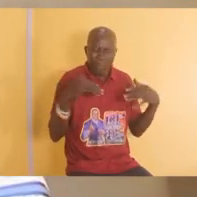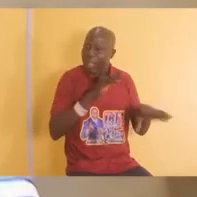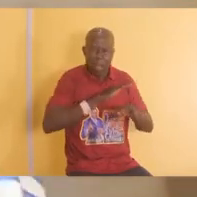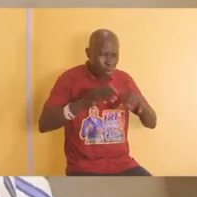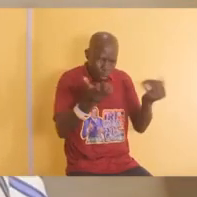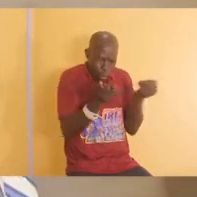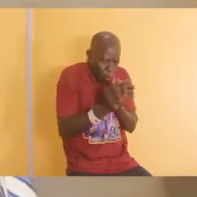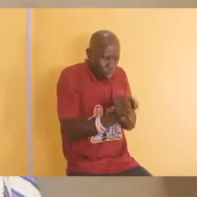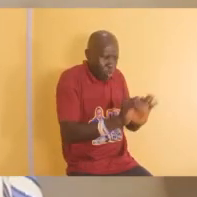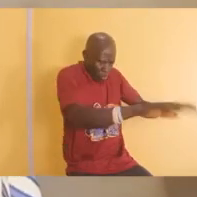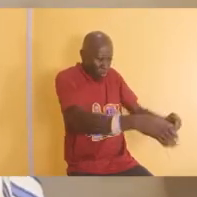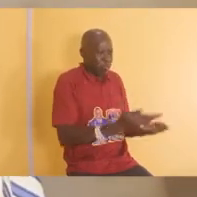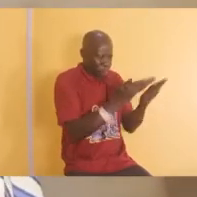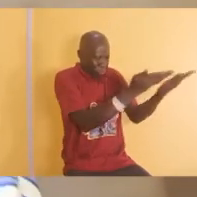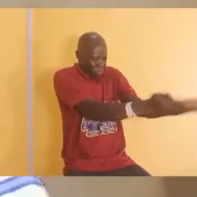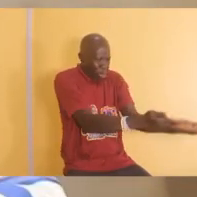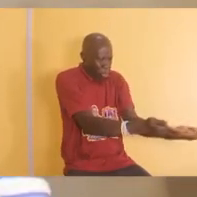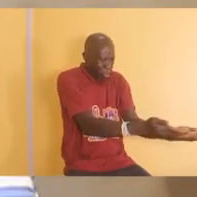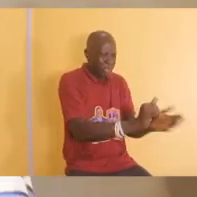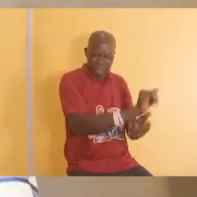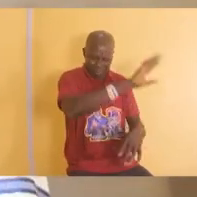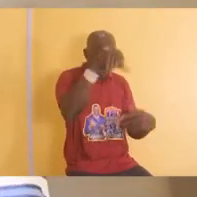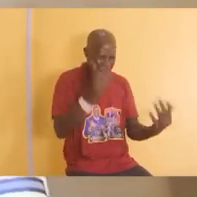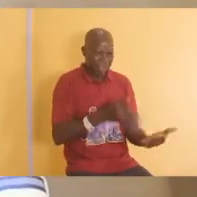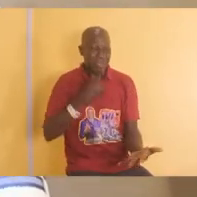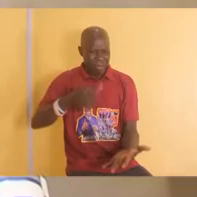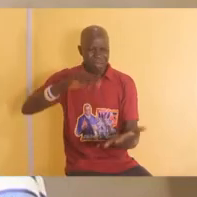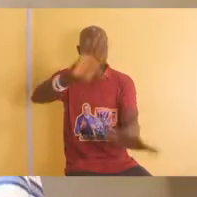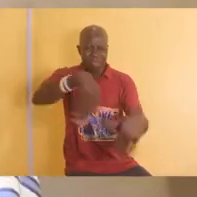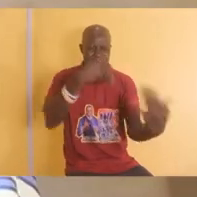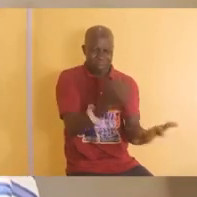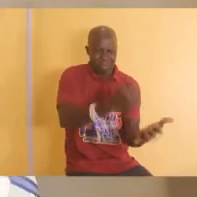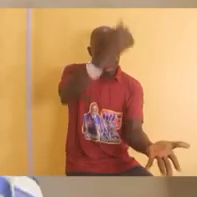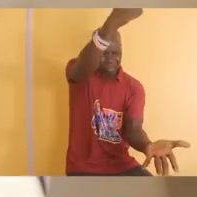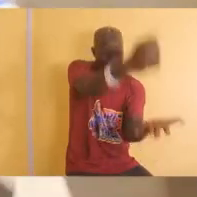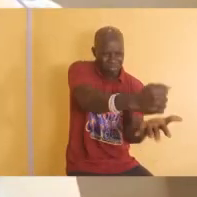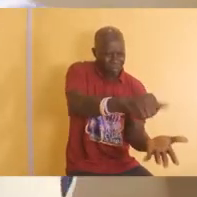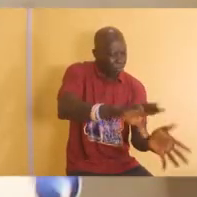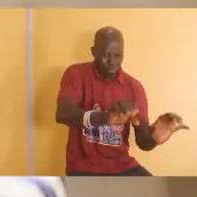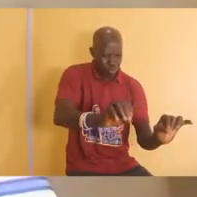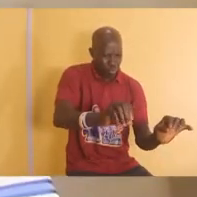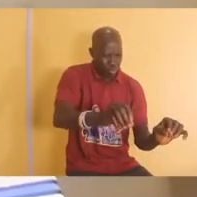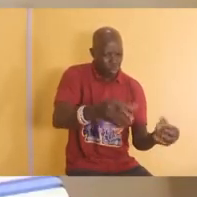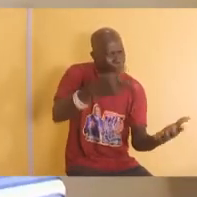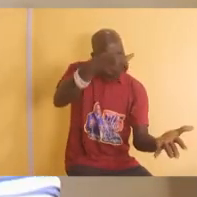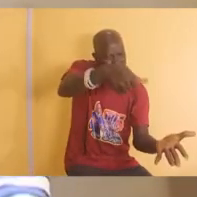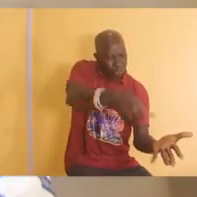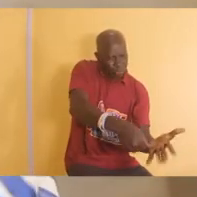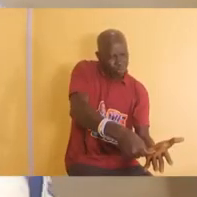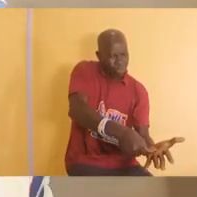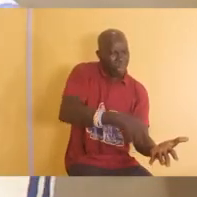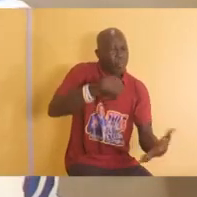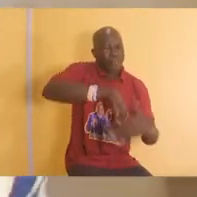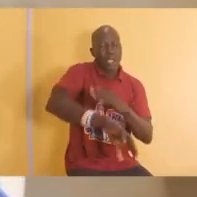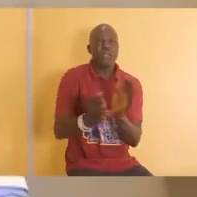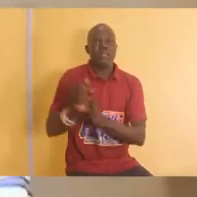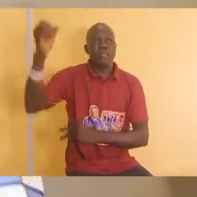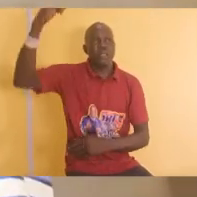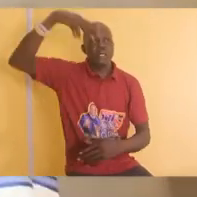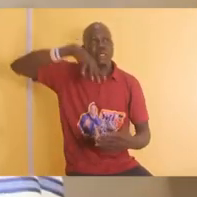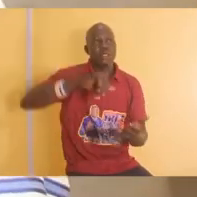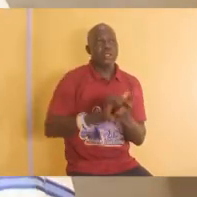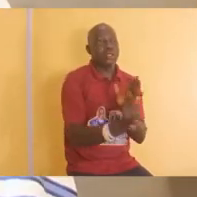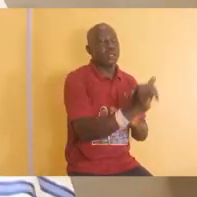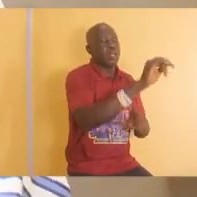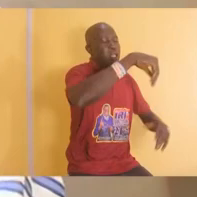will not submit the passport that we got spots. Now they can't grant visa. But one lemon. But they pay the visa on it. Under